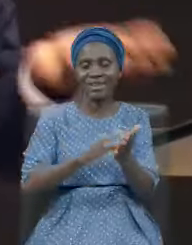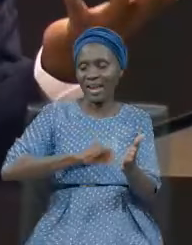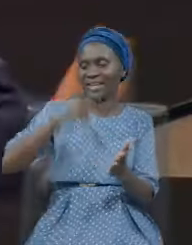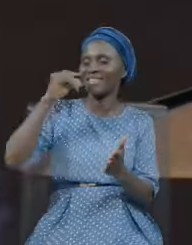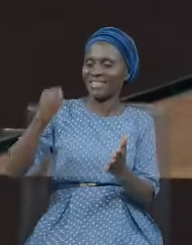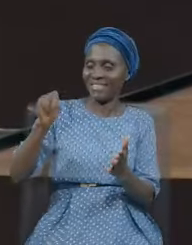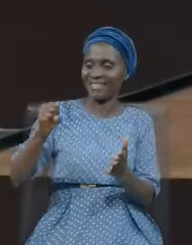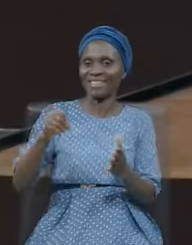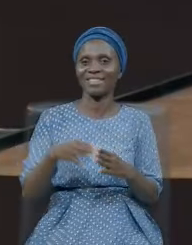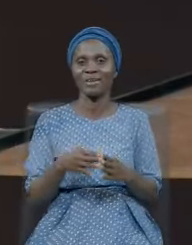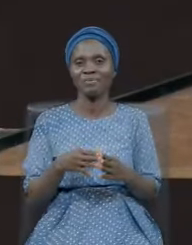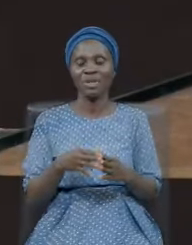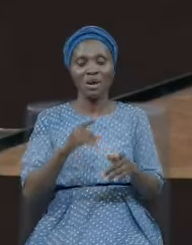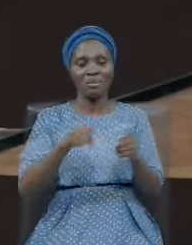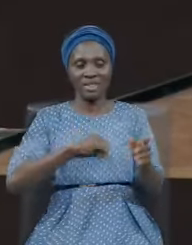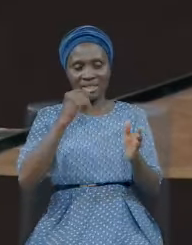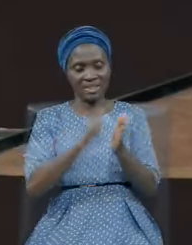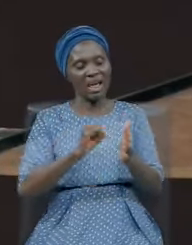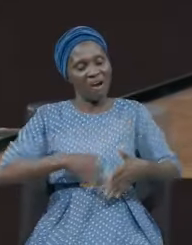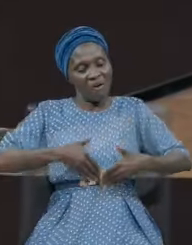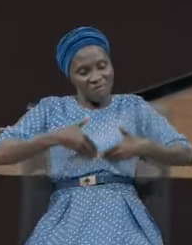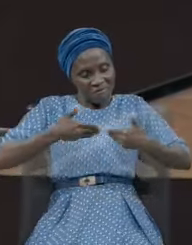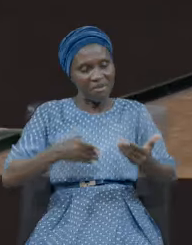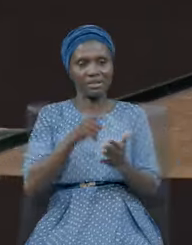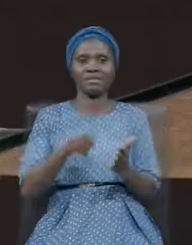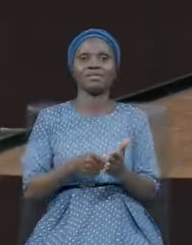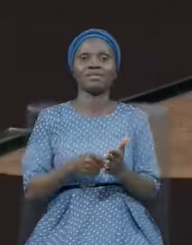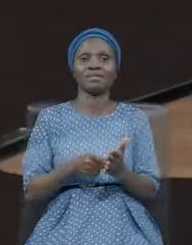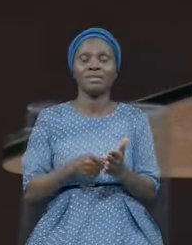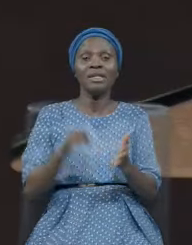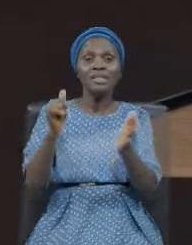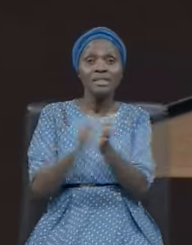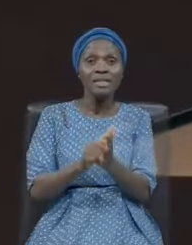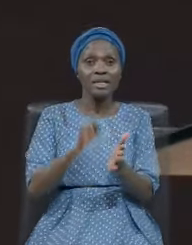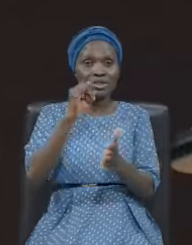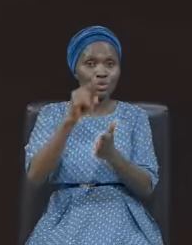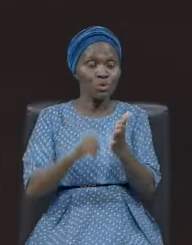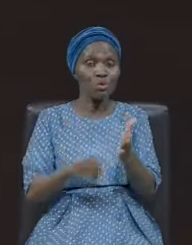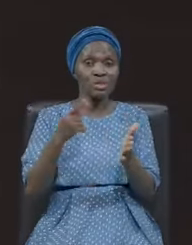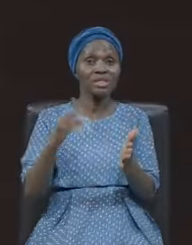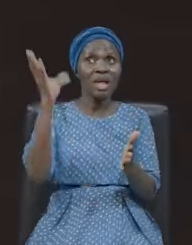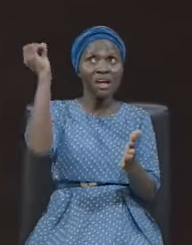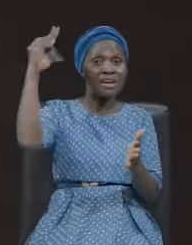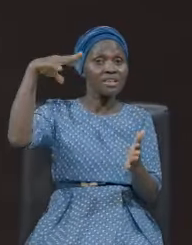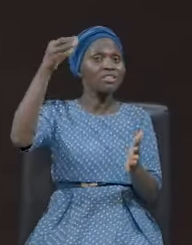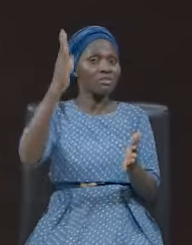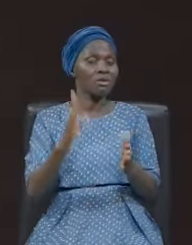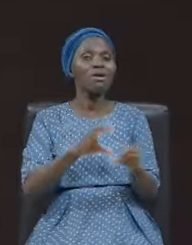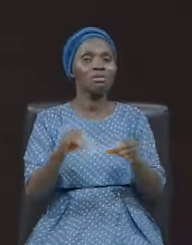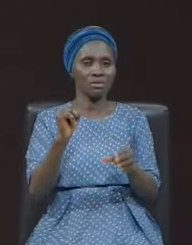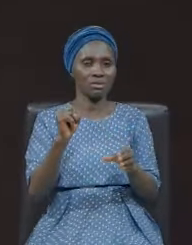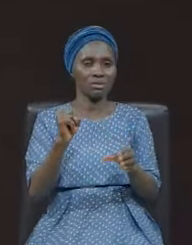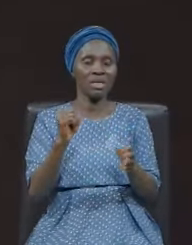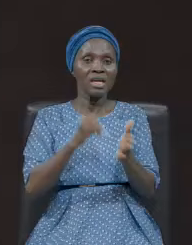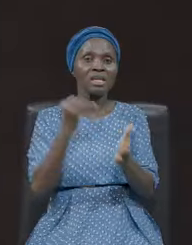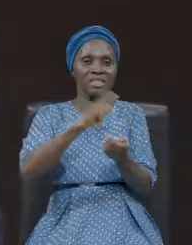to confess this. That's what the grace of God does, that the grace of God transforms us. Of course,